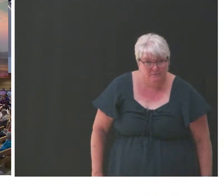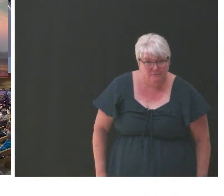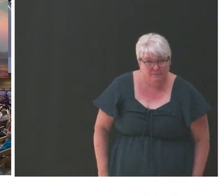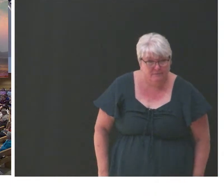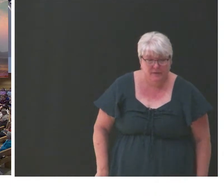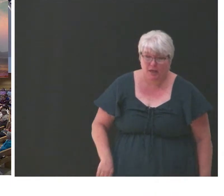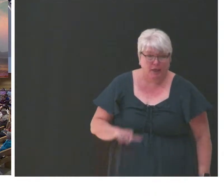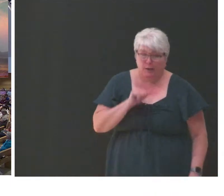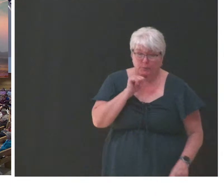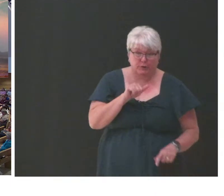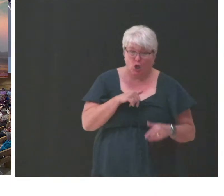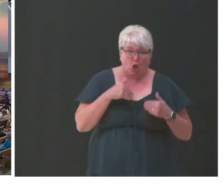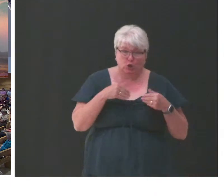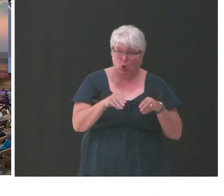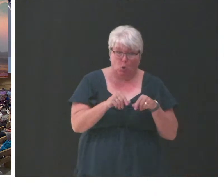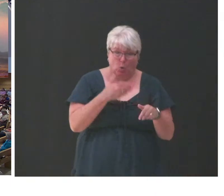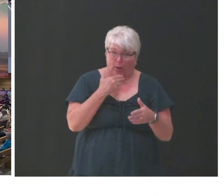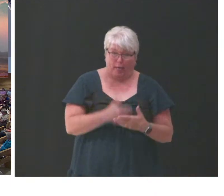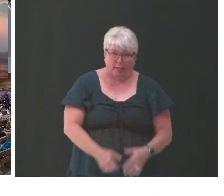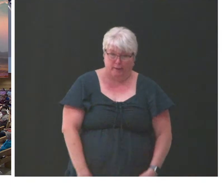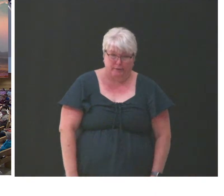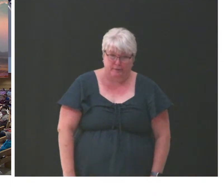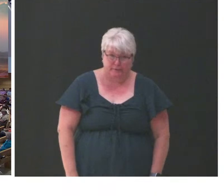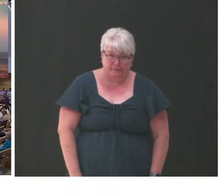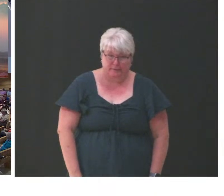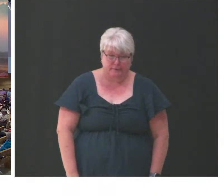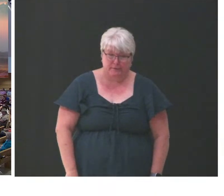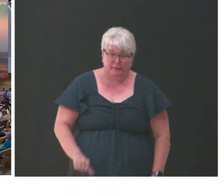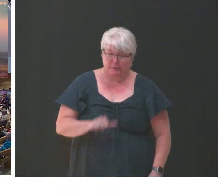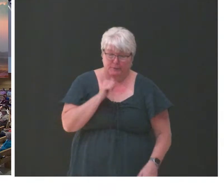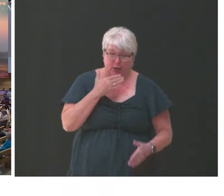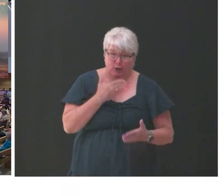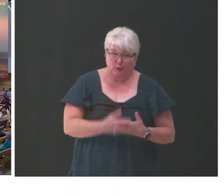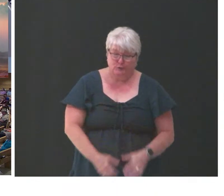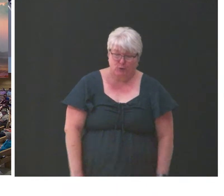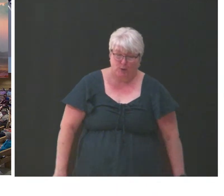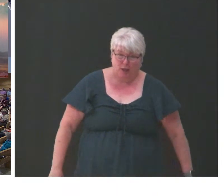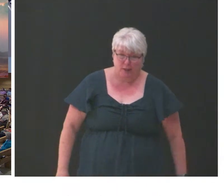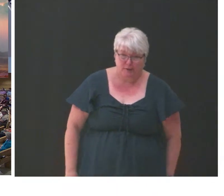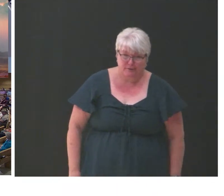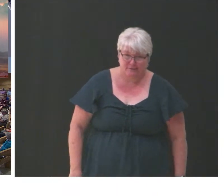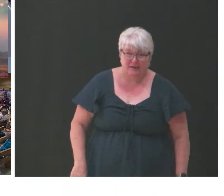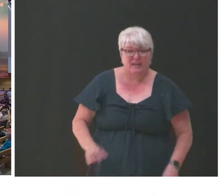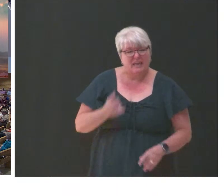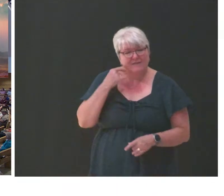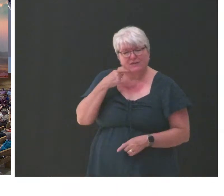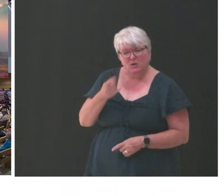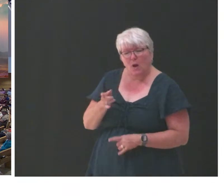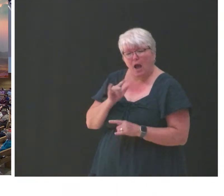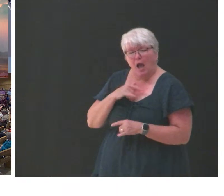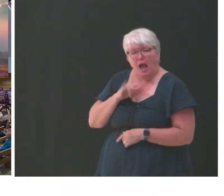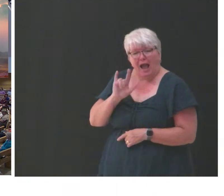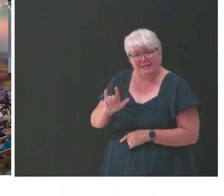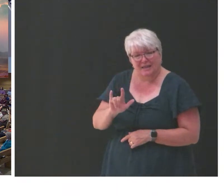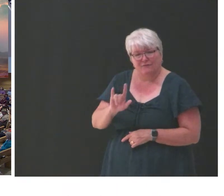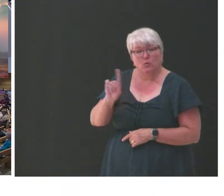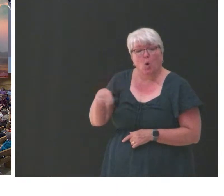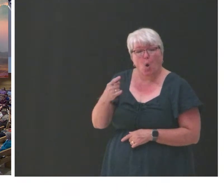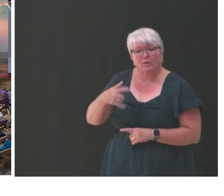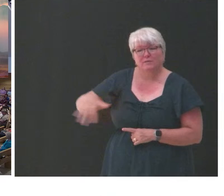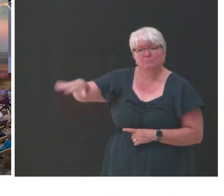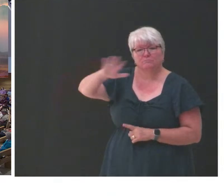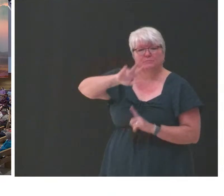It would not go so well, trust me. It would not go so well. What if I told her I love her only when other people are